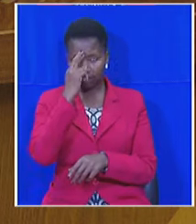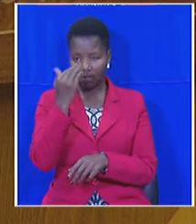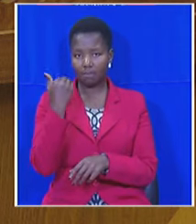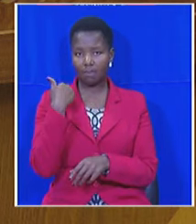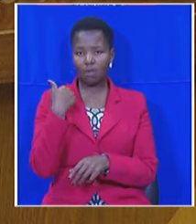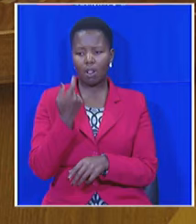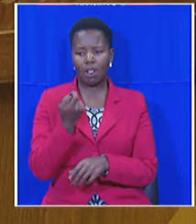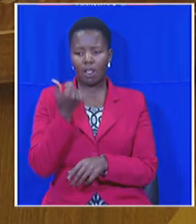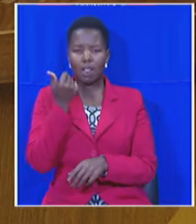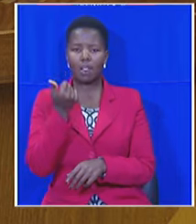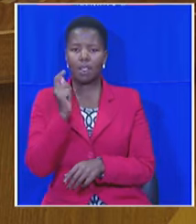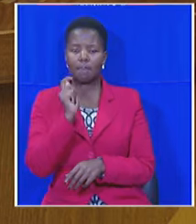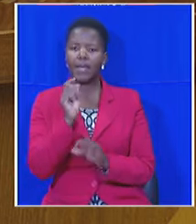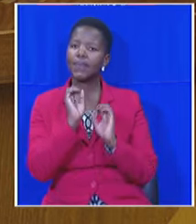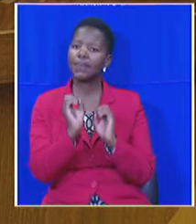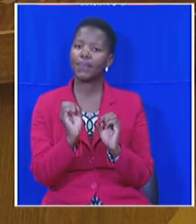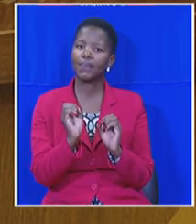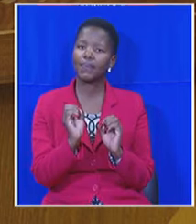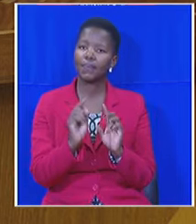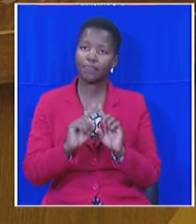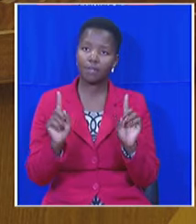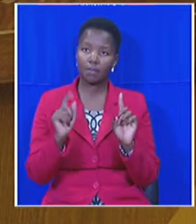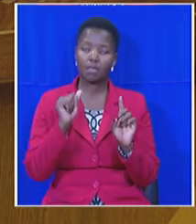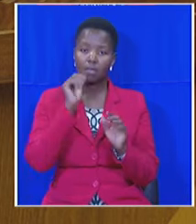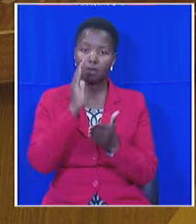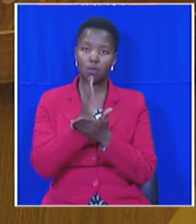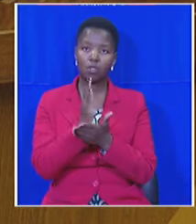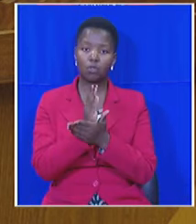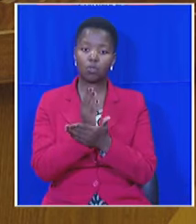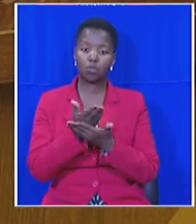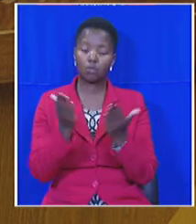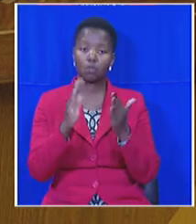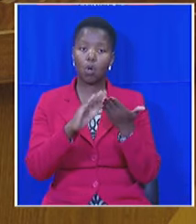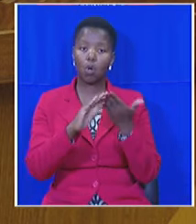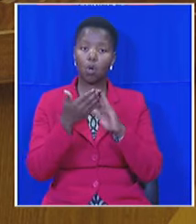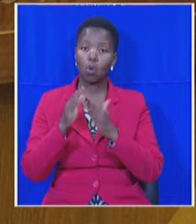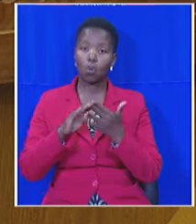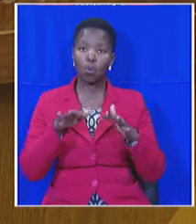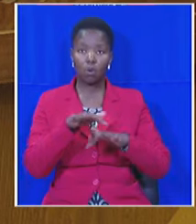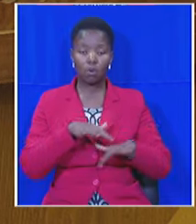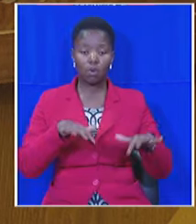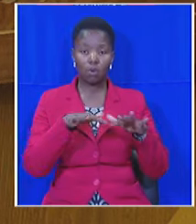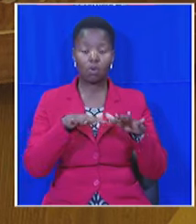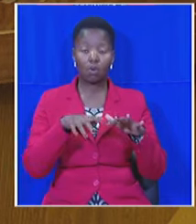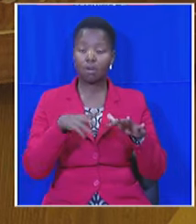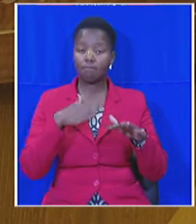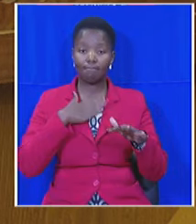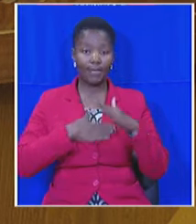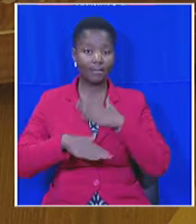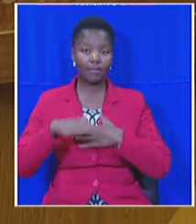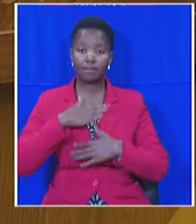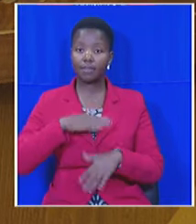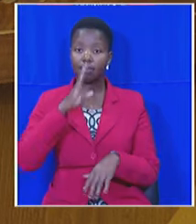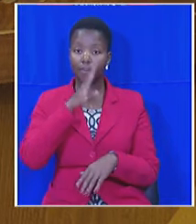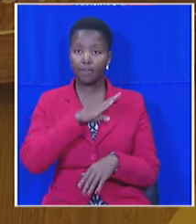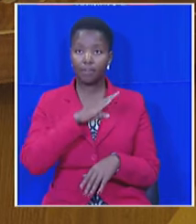shortfall. But I want to assure you that communities wait rather impatiently now. We